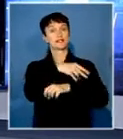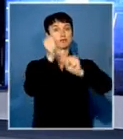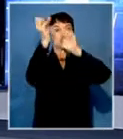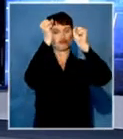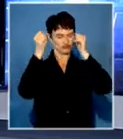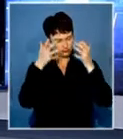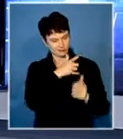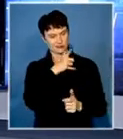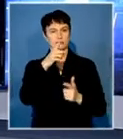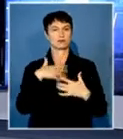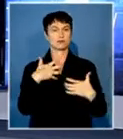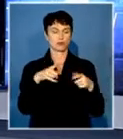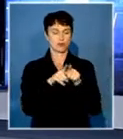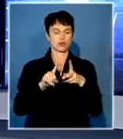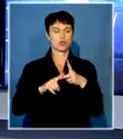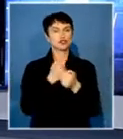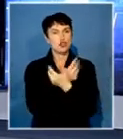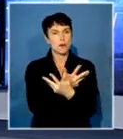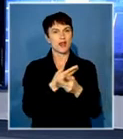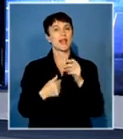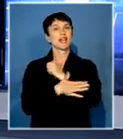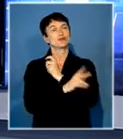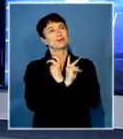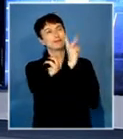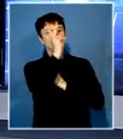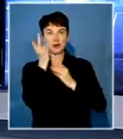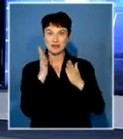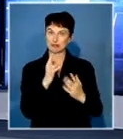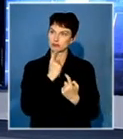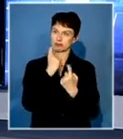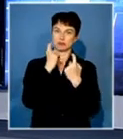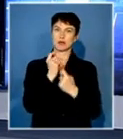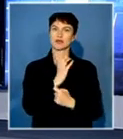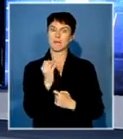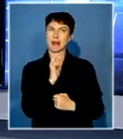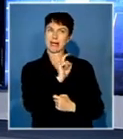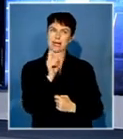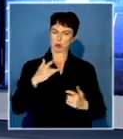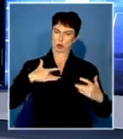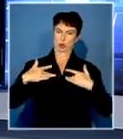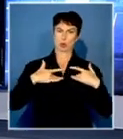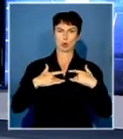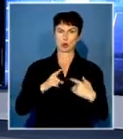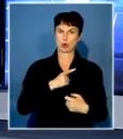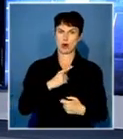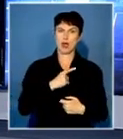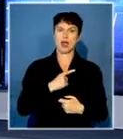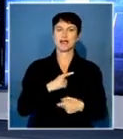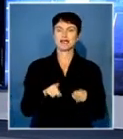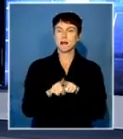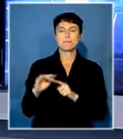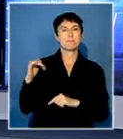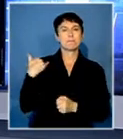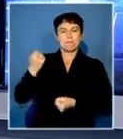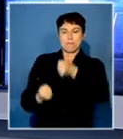before, so has Germany, so have several other EU countries. Companies expressed concern after the recent automotive